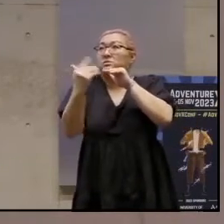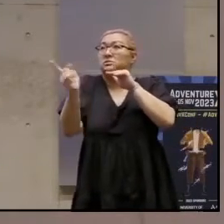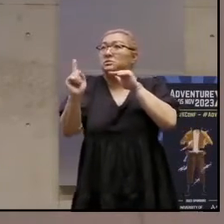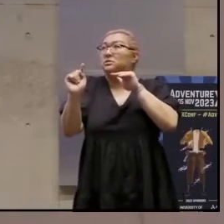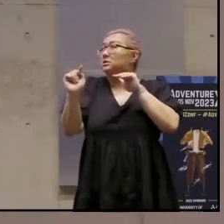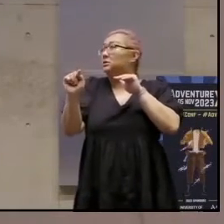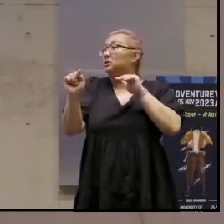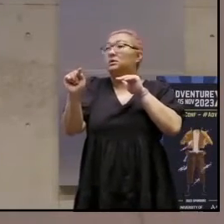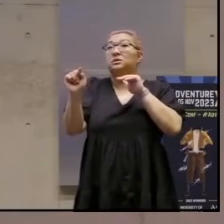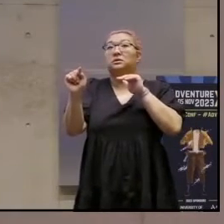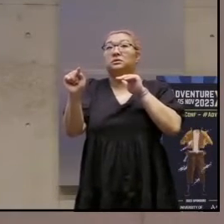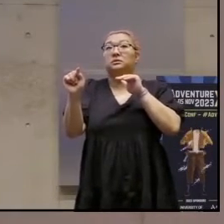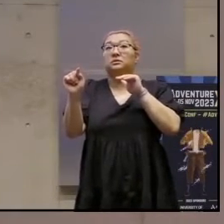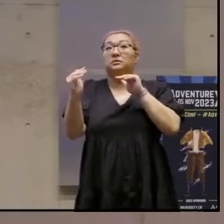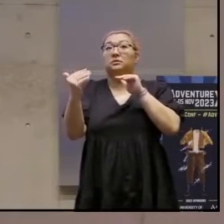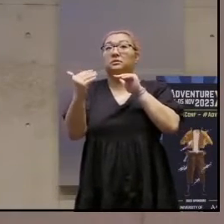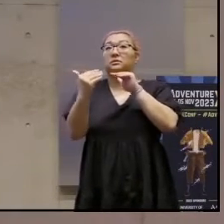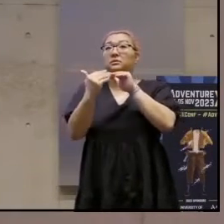Up there? What's up?